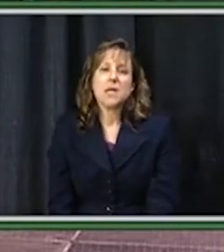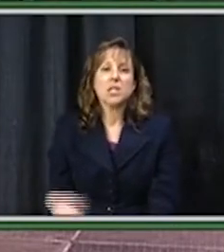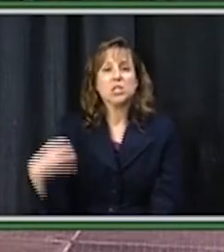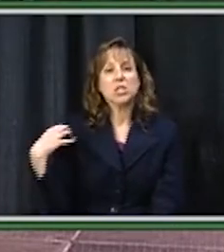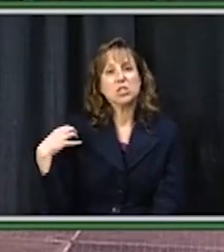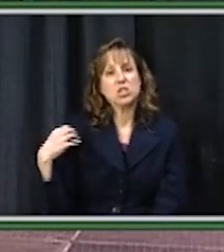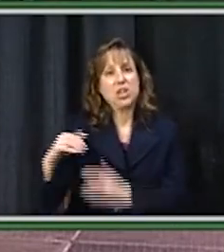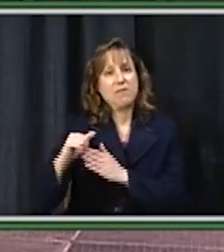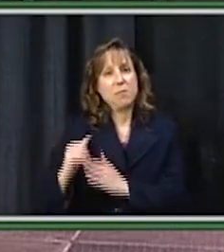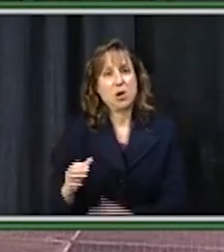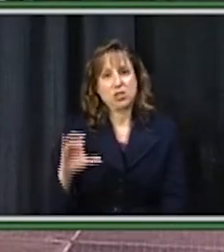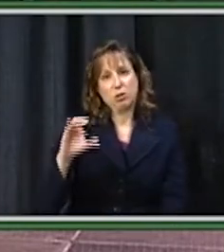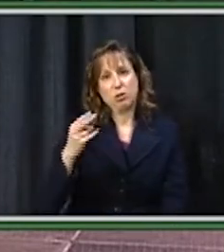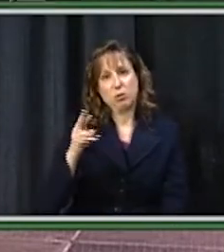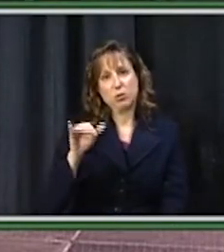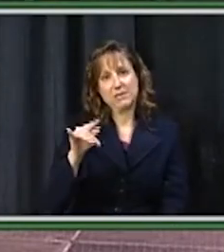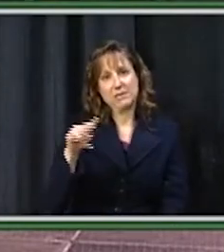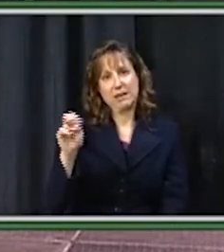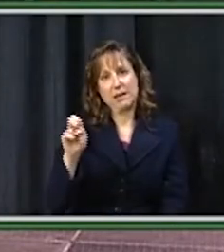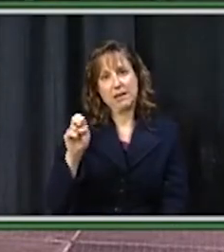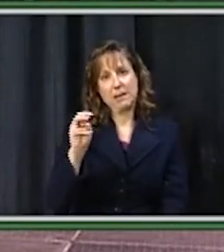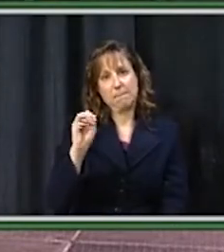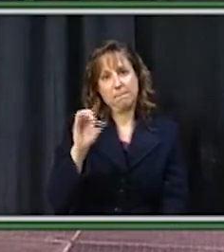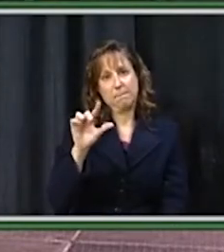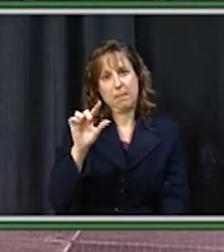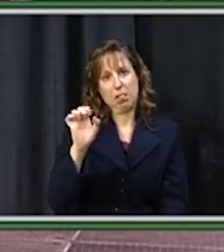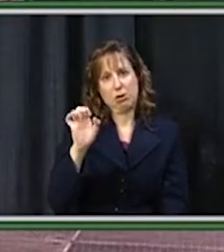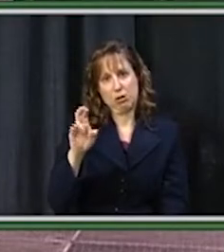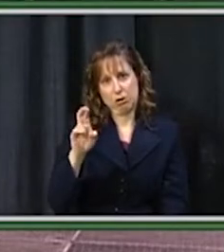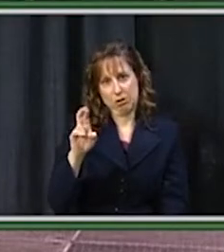Chief Marshal, Christine Miller.